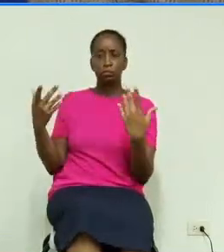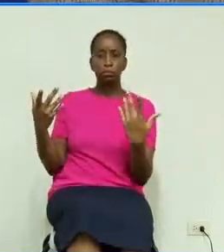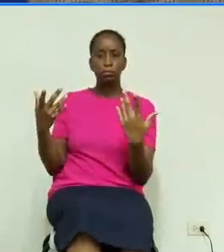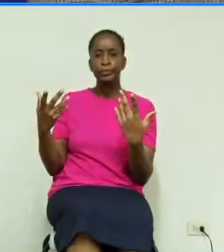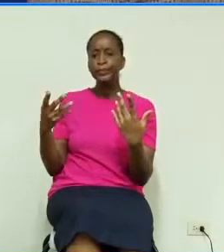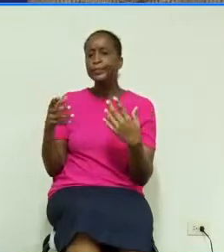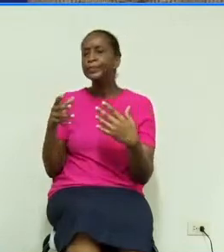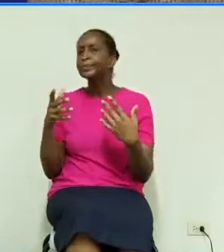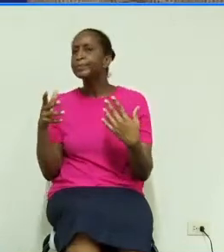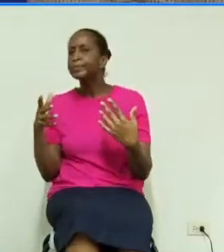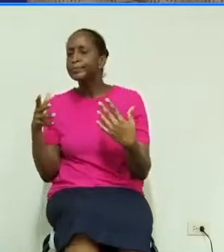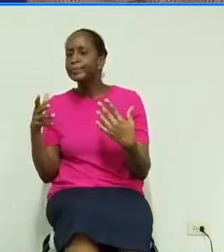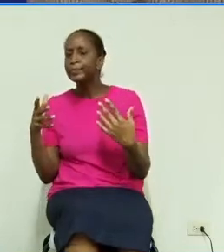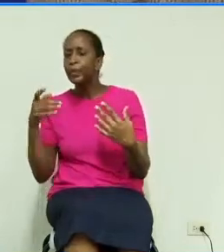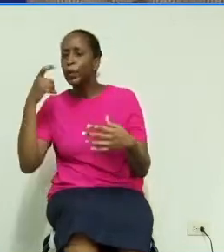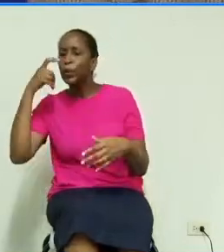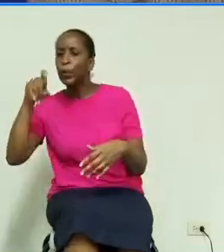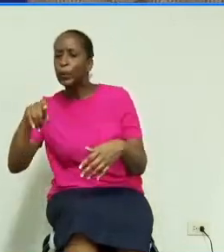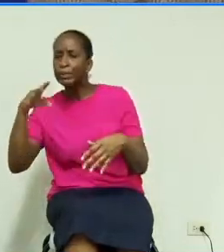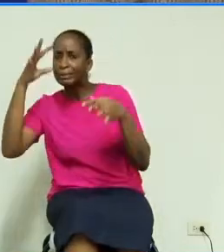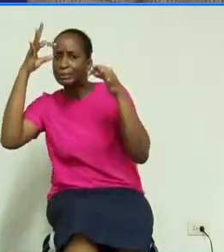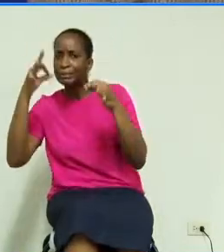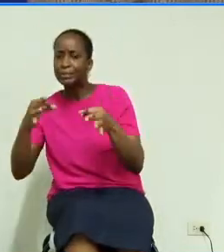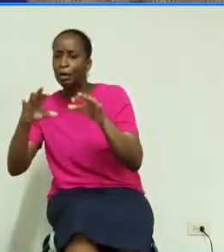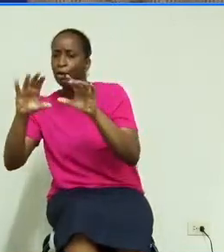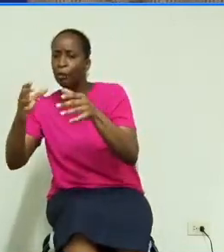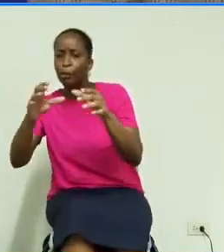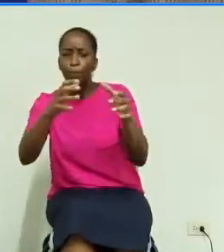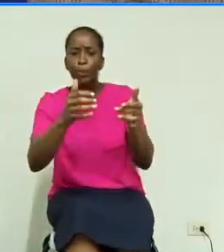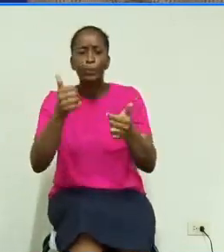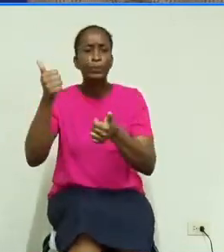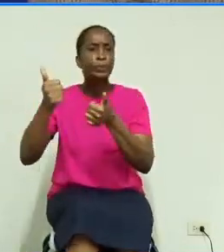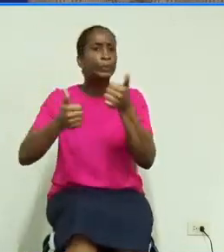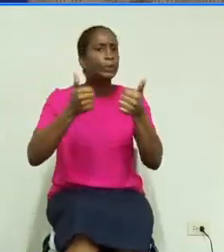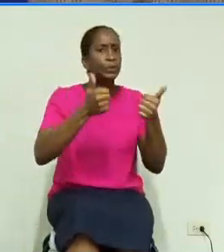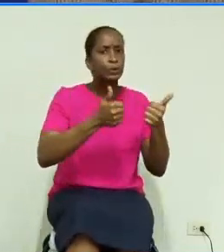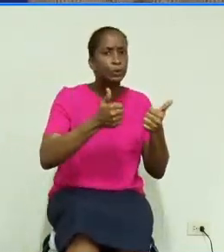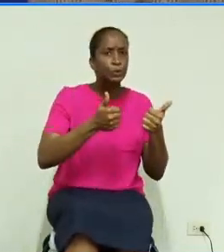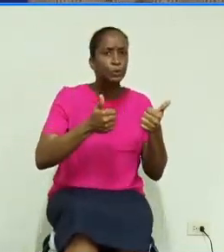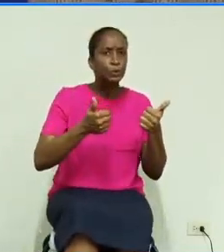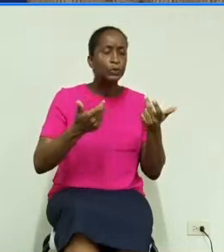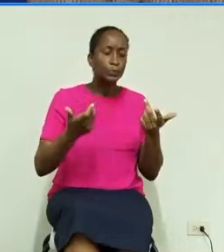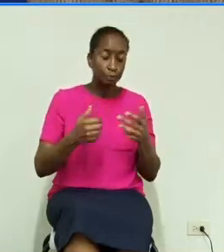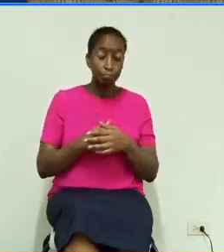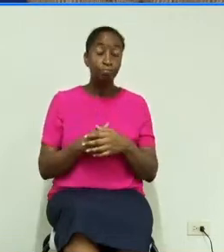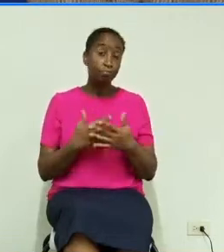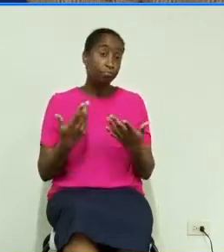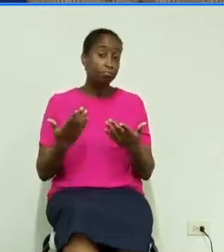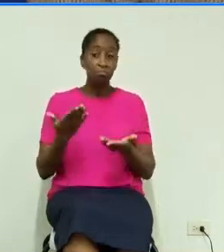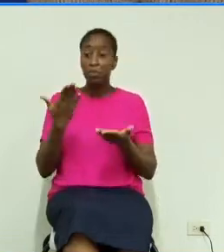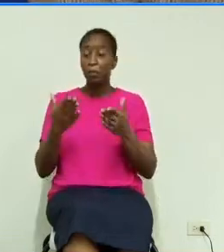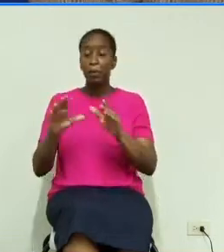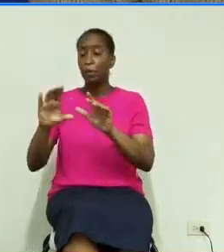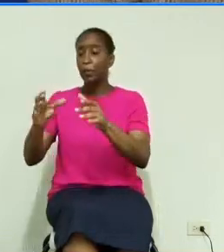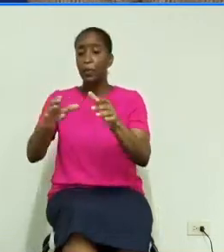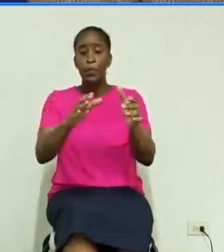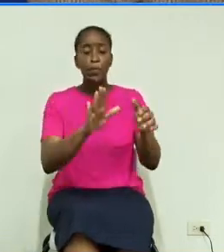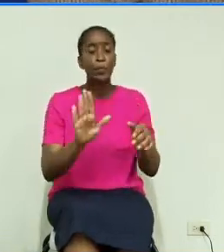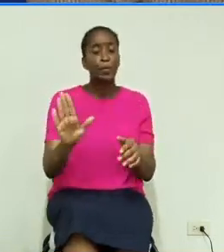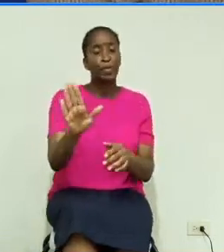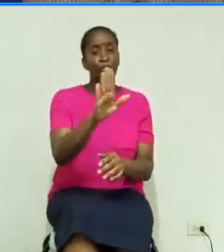in the society, and we here in Barbados, if you pay close attention to